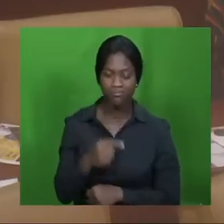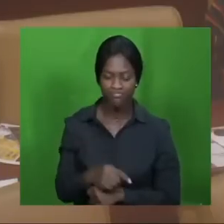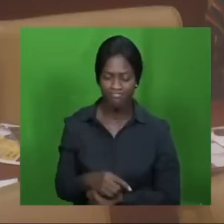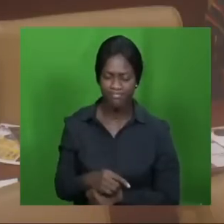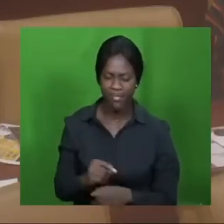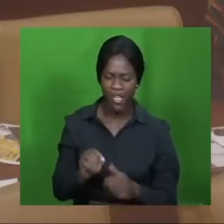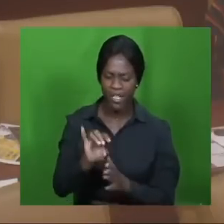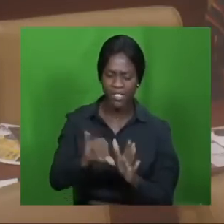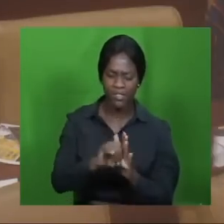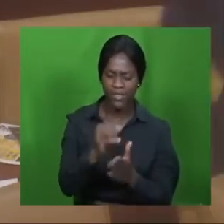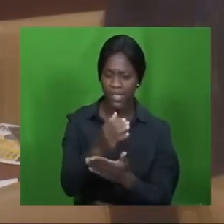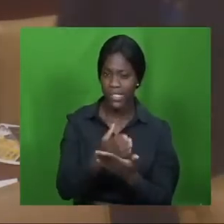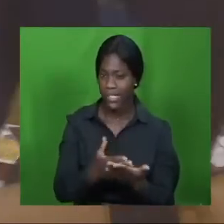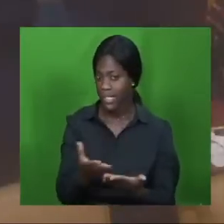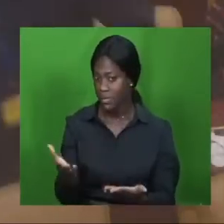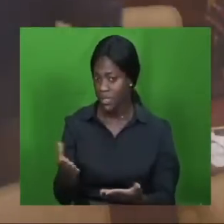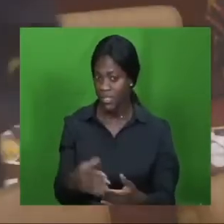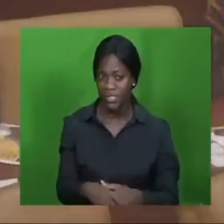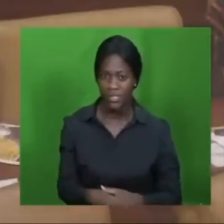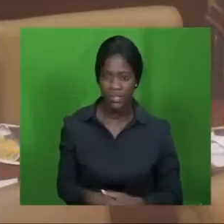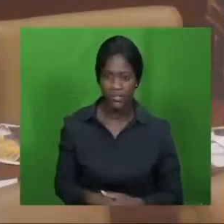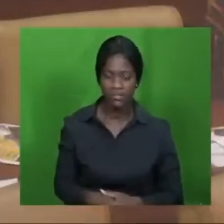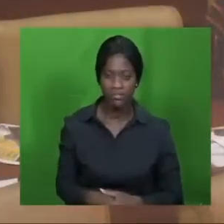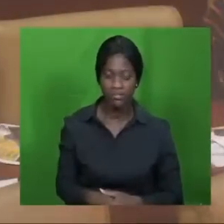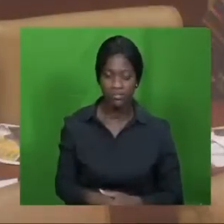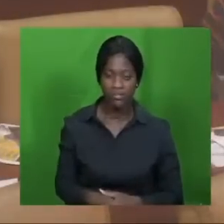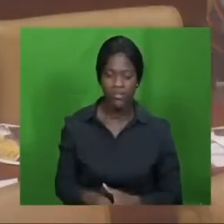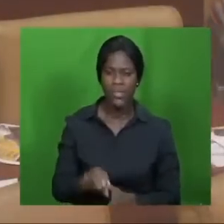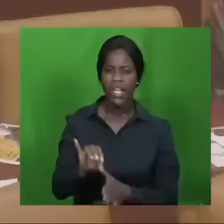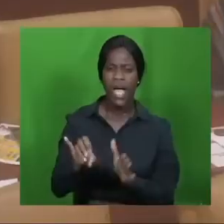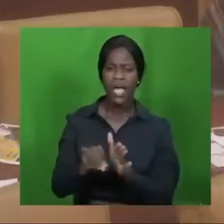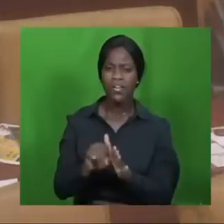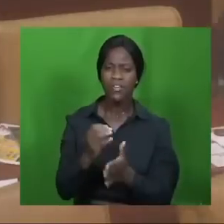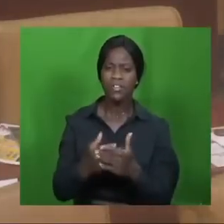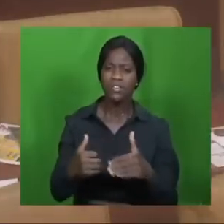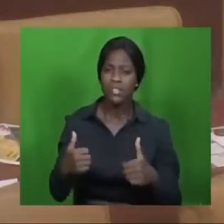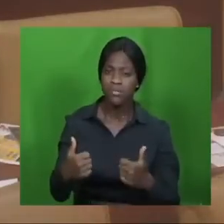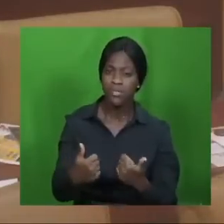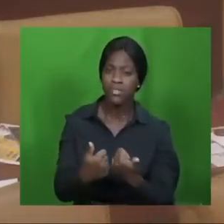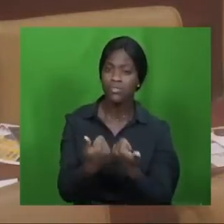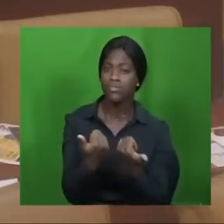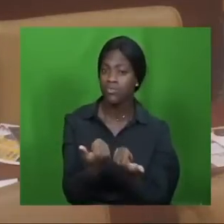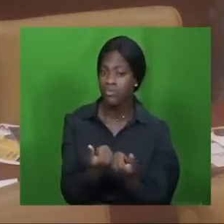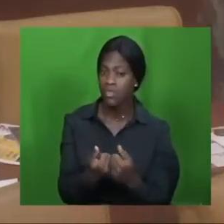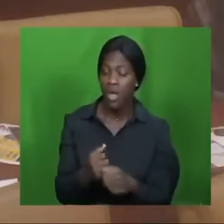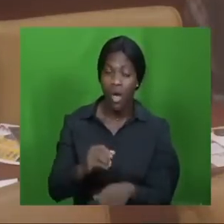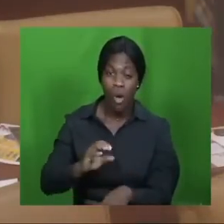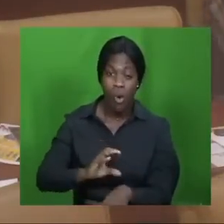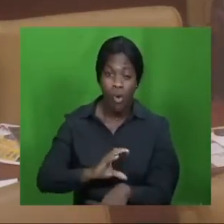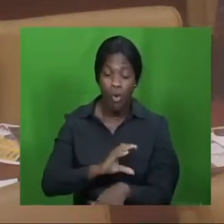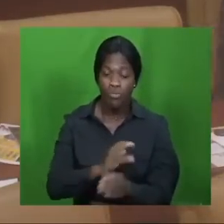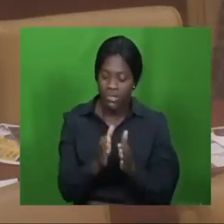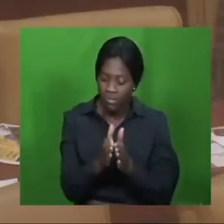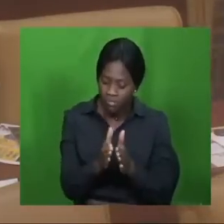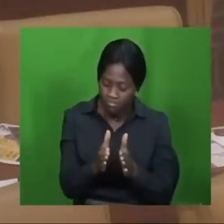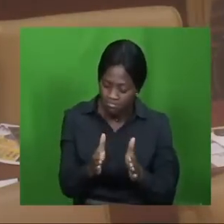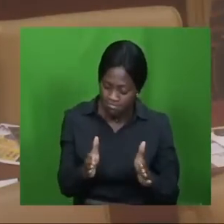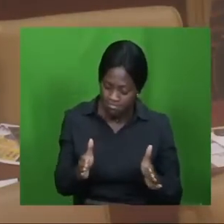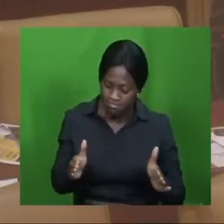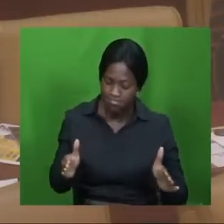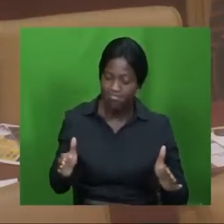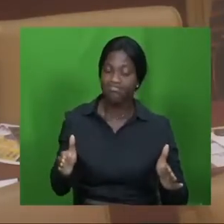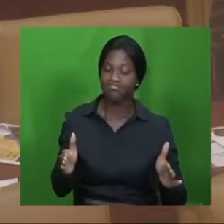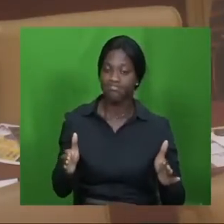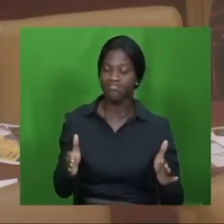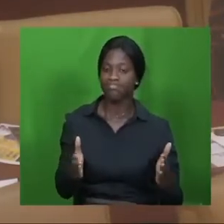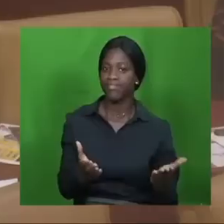we observed that there were challenges with the Commission expanding access of service to the